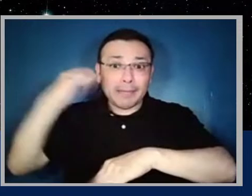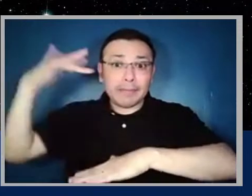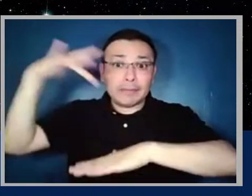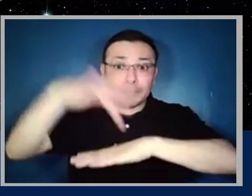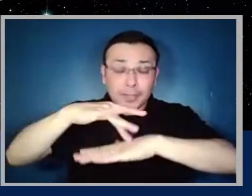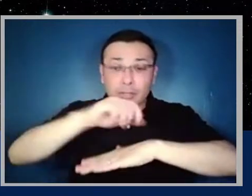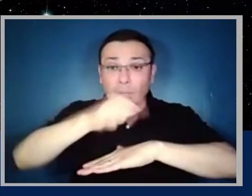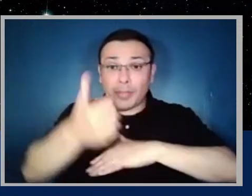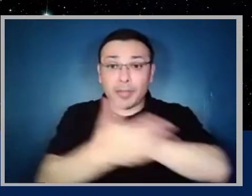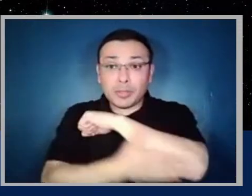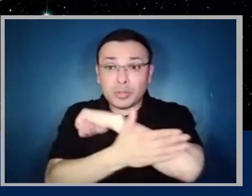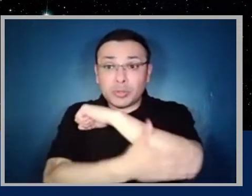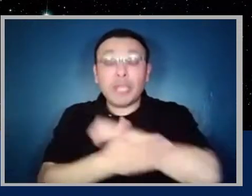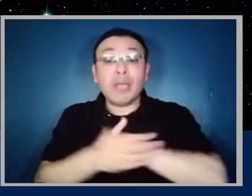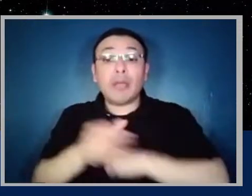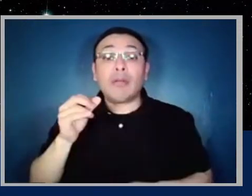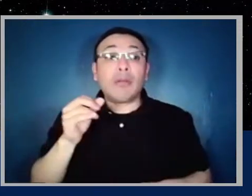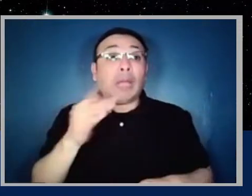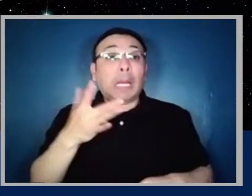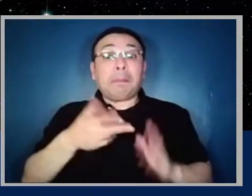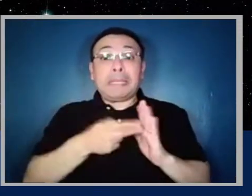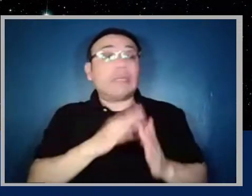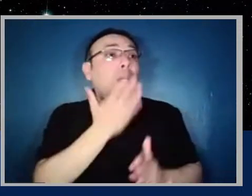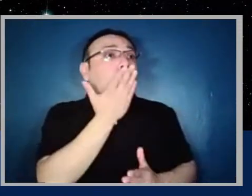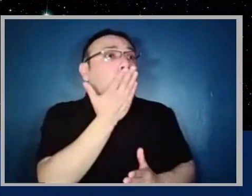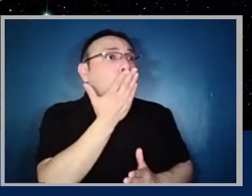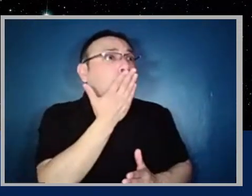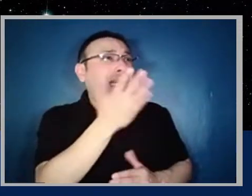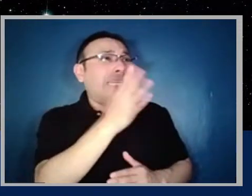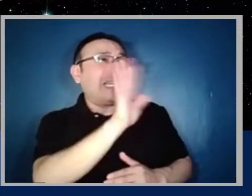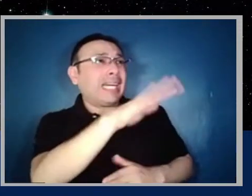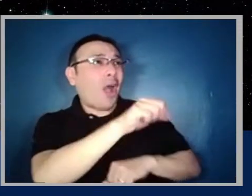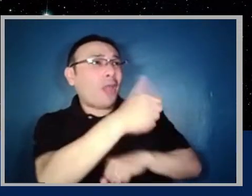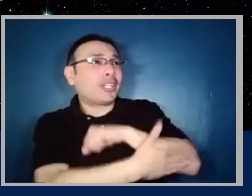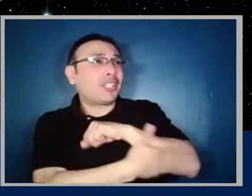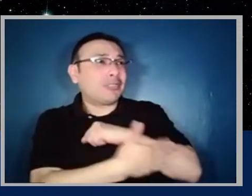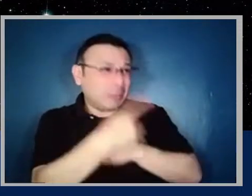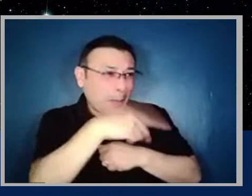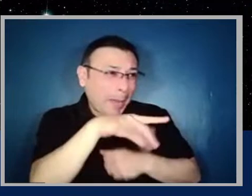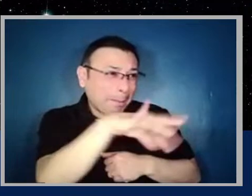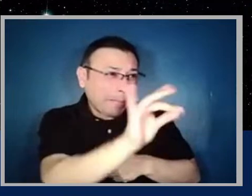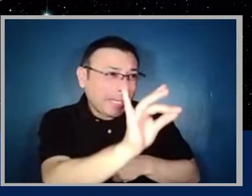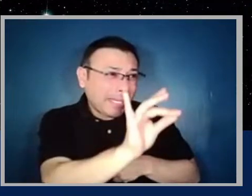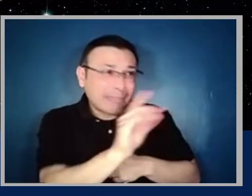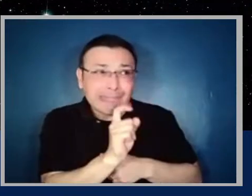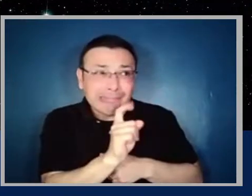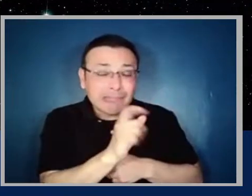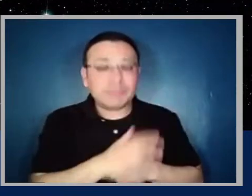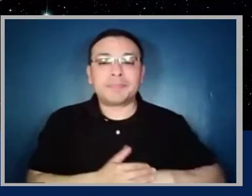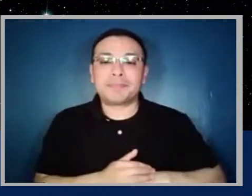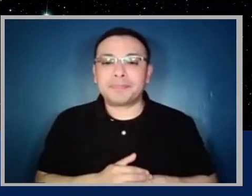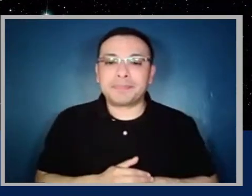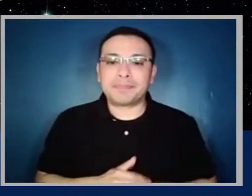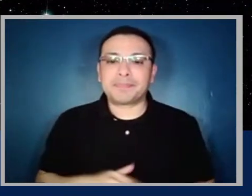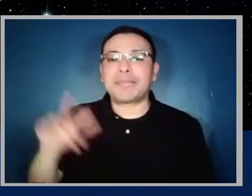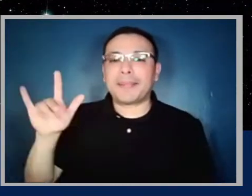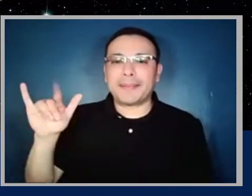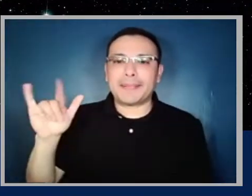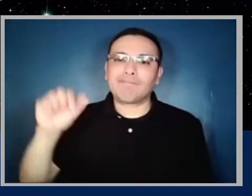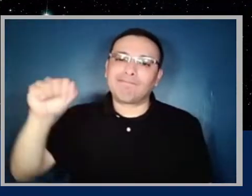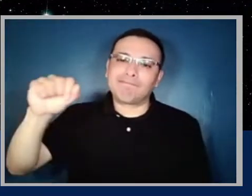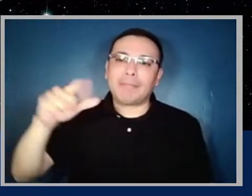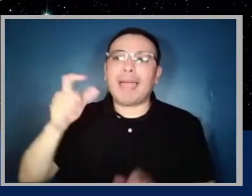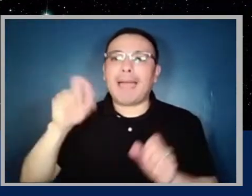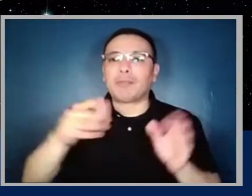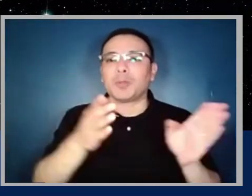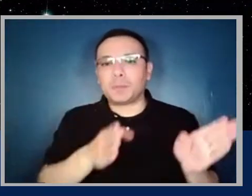friends that, we landed in your country and we can pick up the capsule from here? Yeah, so we actually have to think about that and make sure that we're prepared for that.